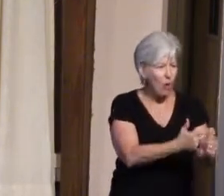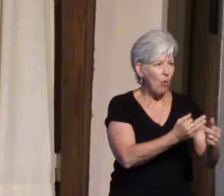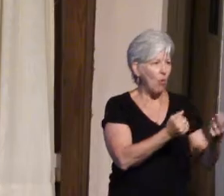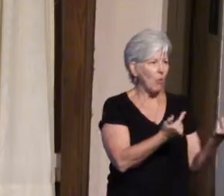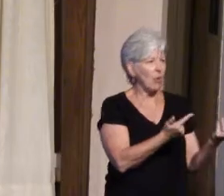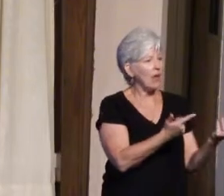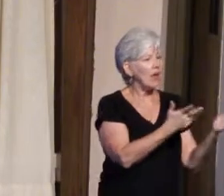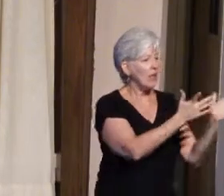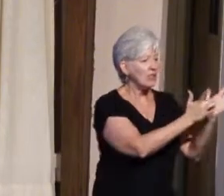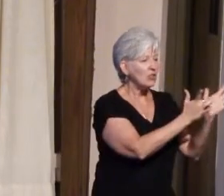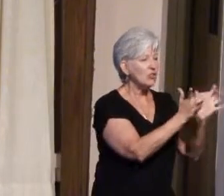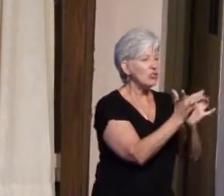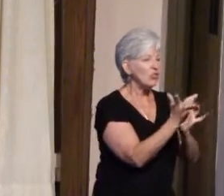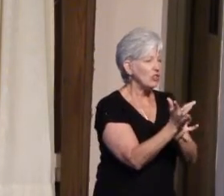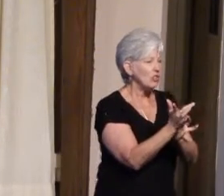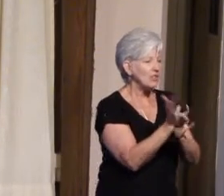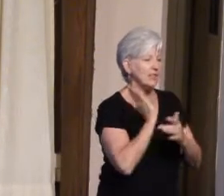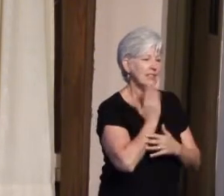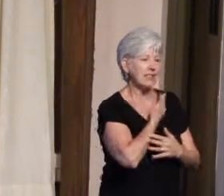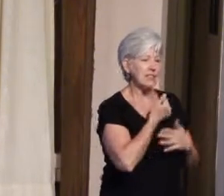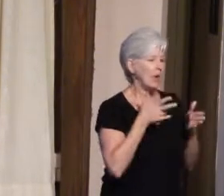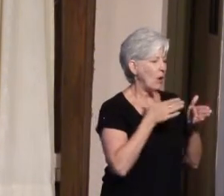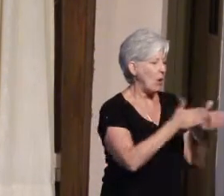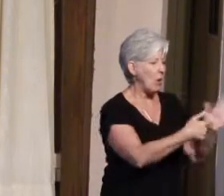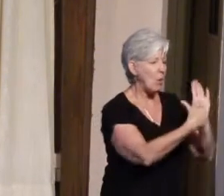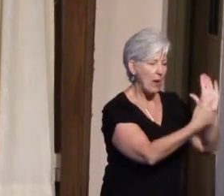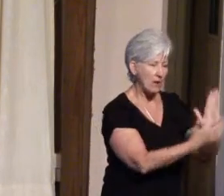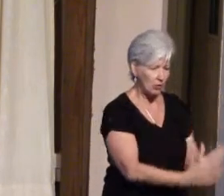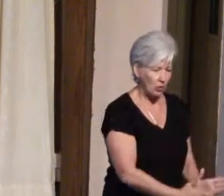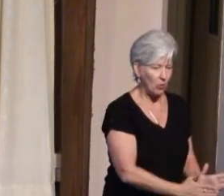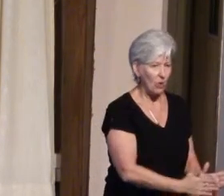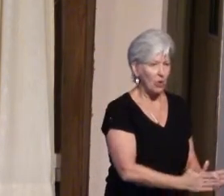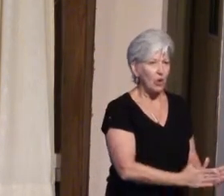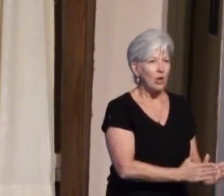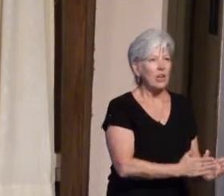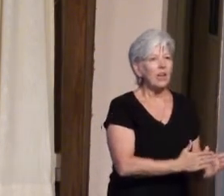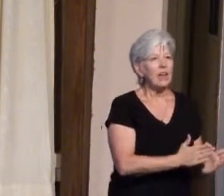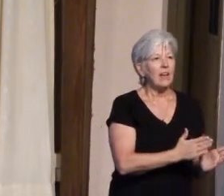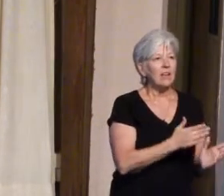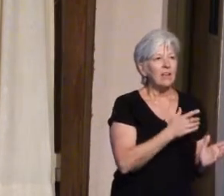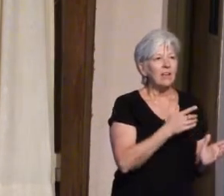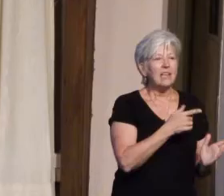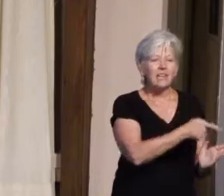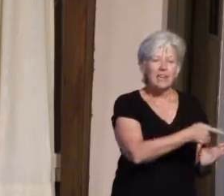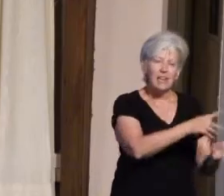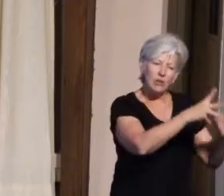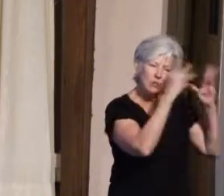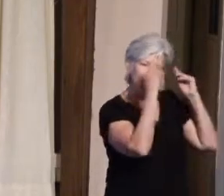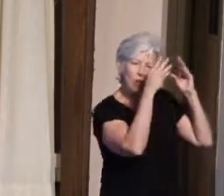who taught us to love God, to love